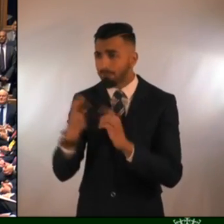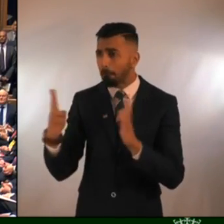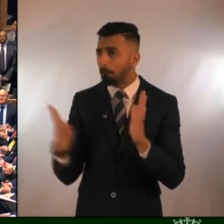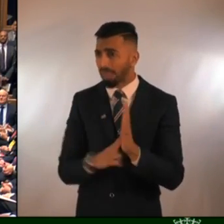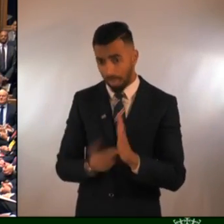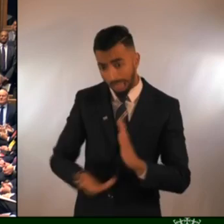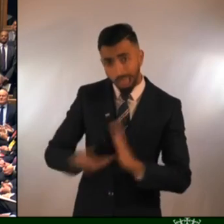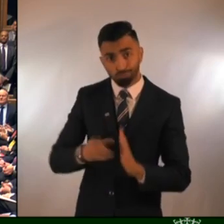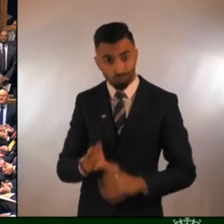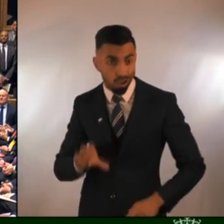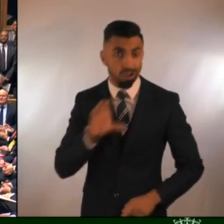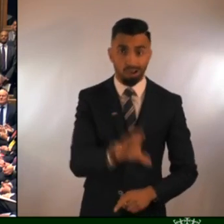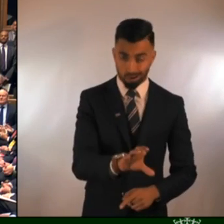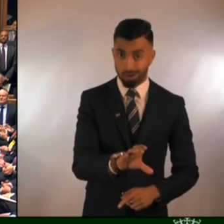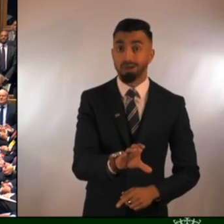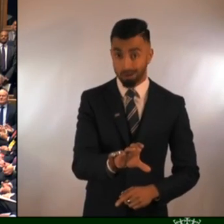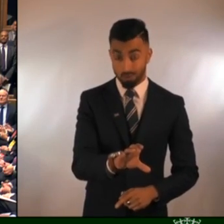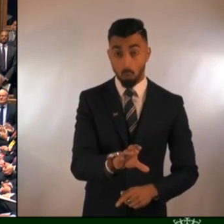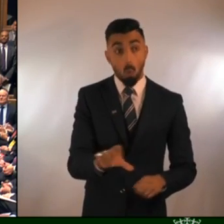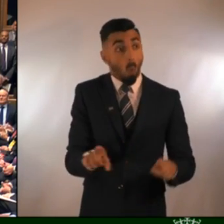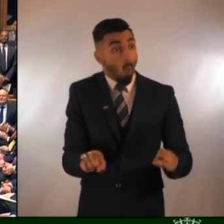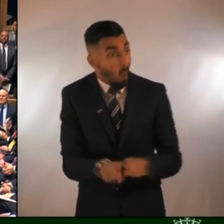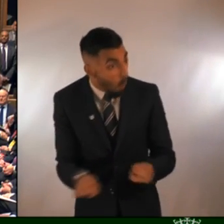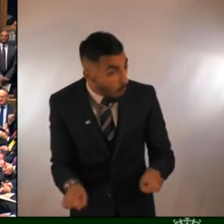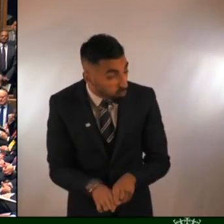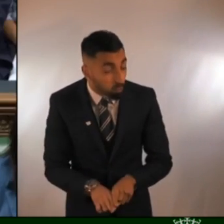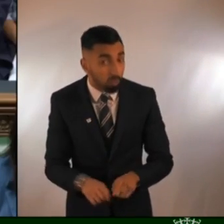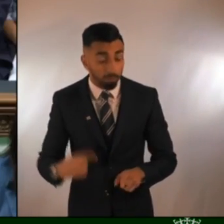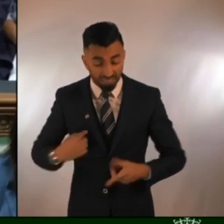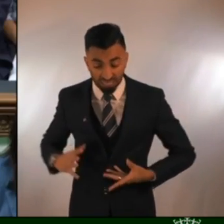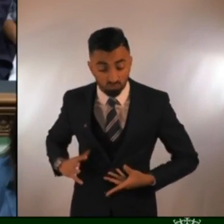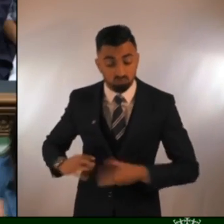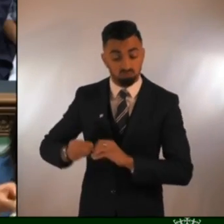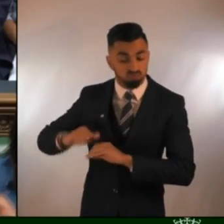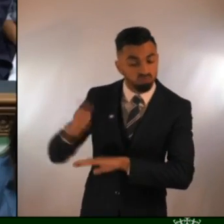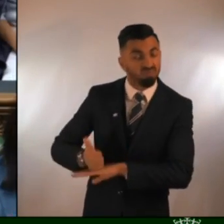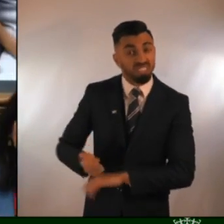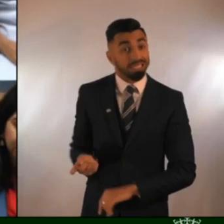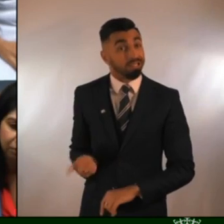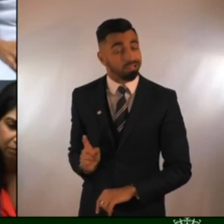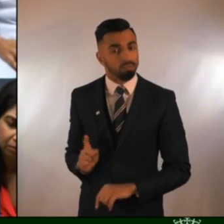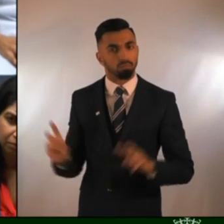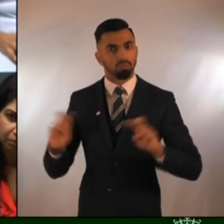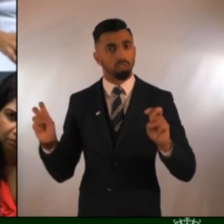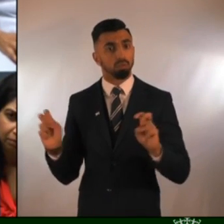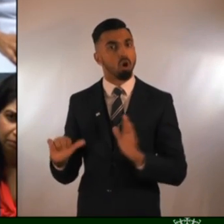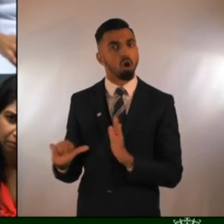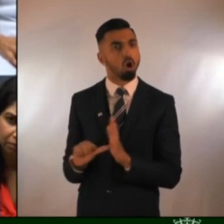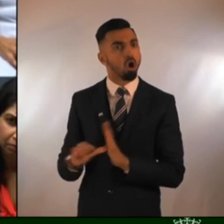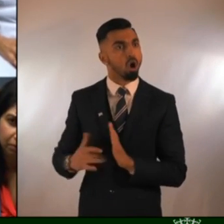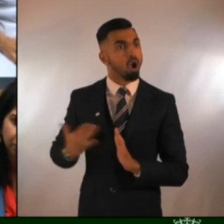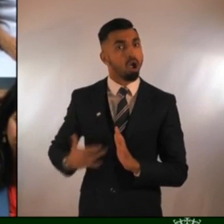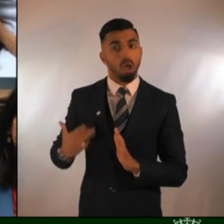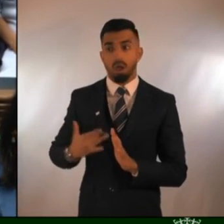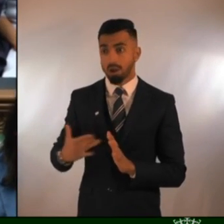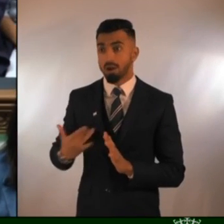am also creating a £500 million hardship fund distributed to local authorities who will be able to